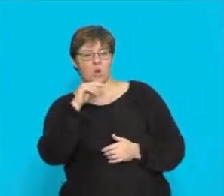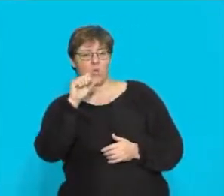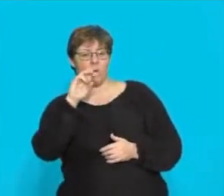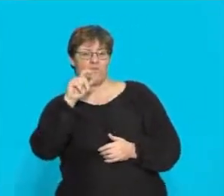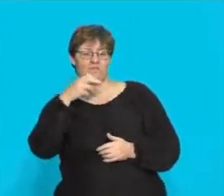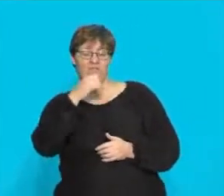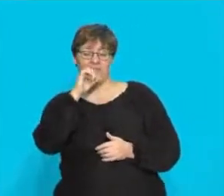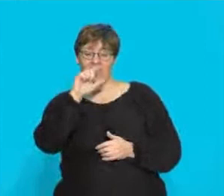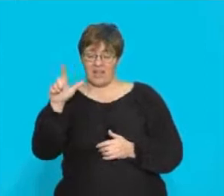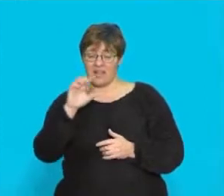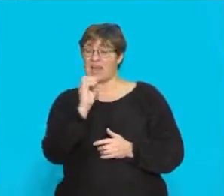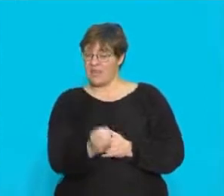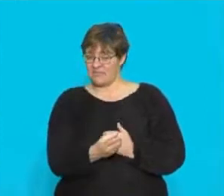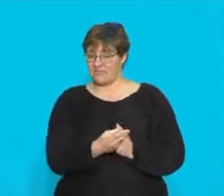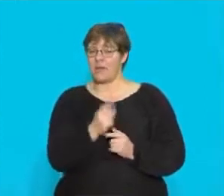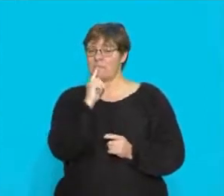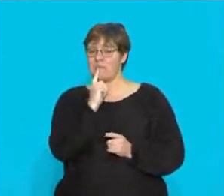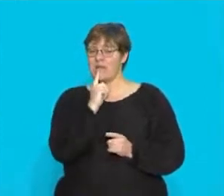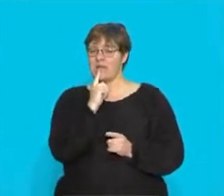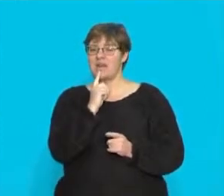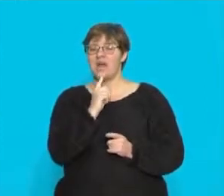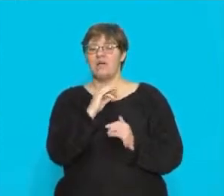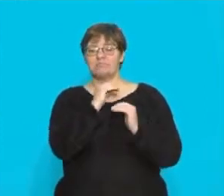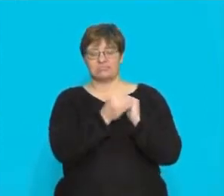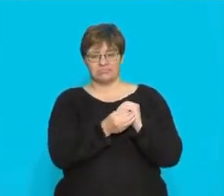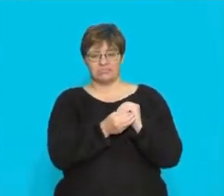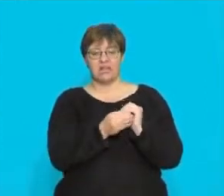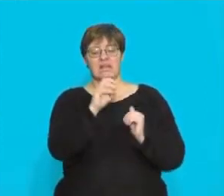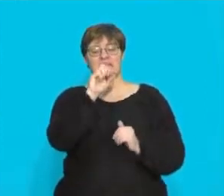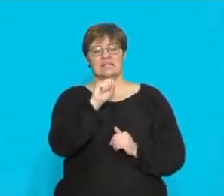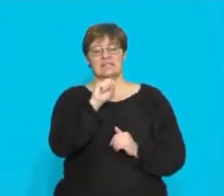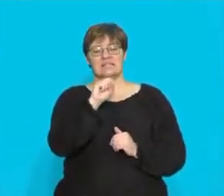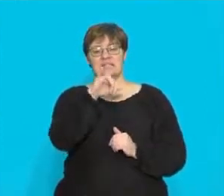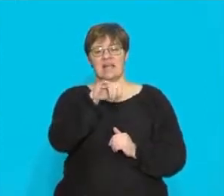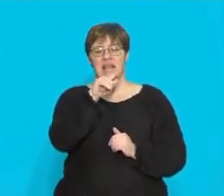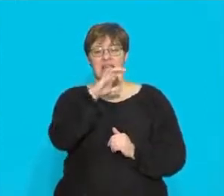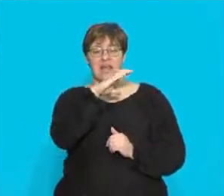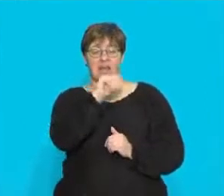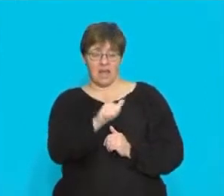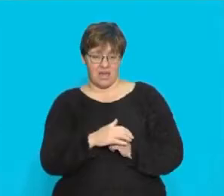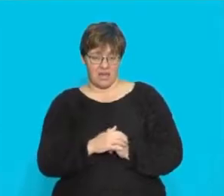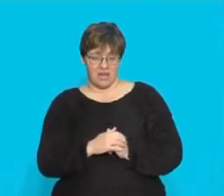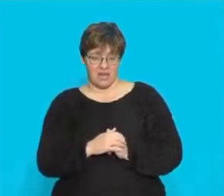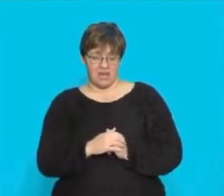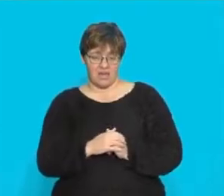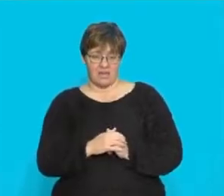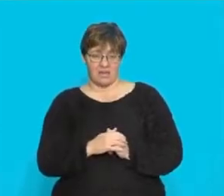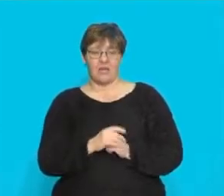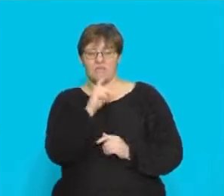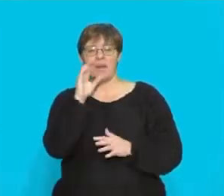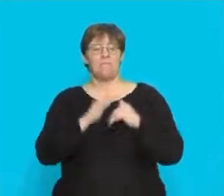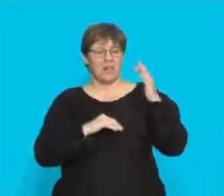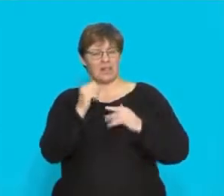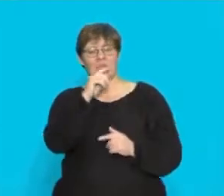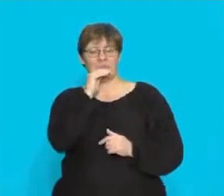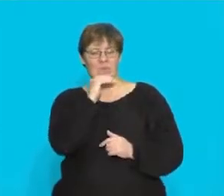right? And they actually got a really nice hard coat over here called silica, right? And we often use silica when we